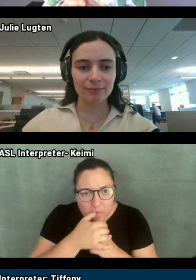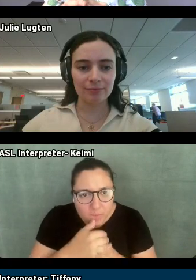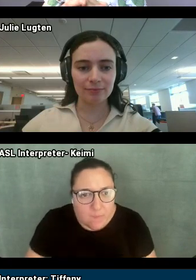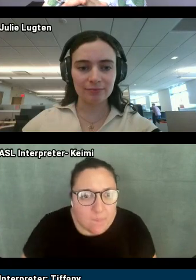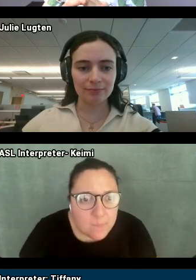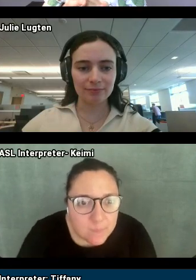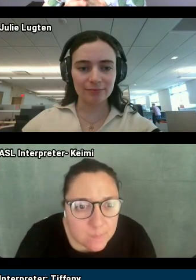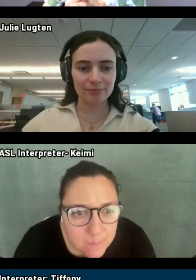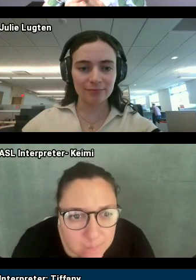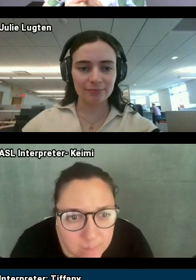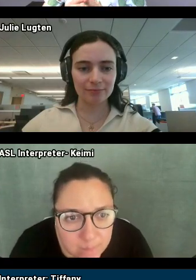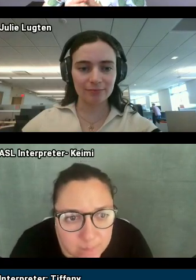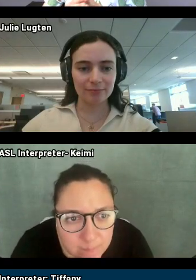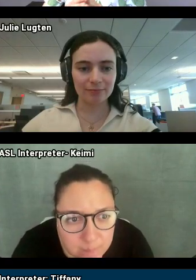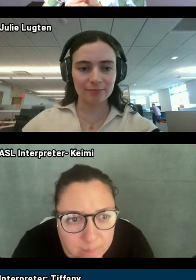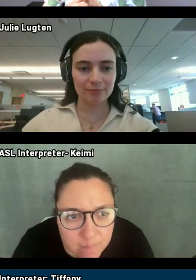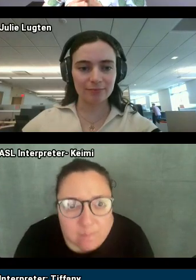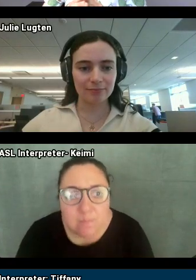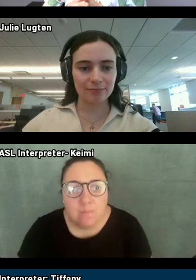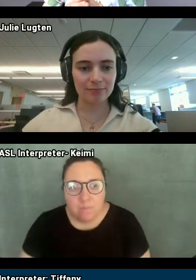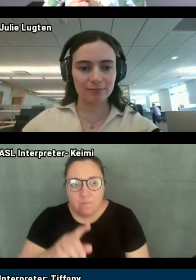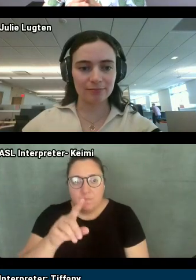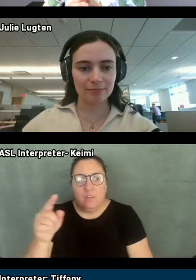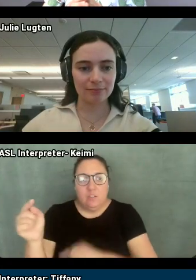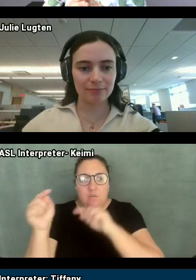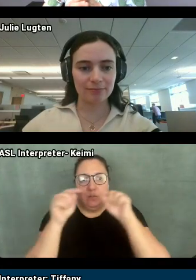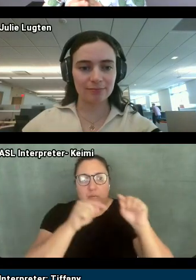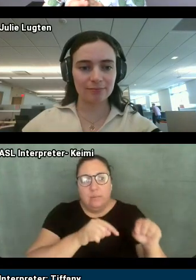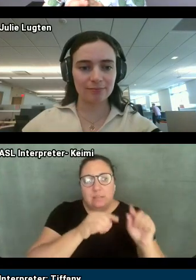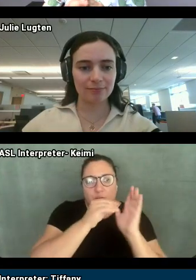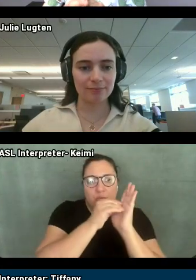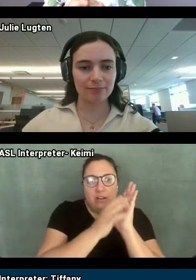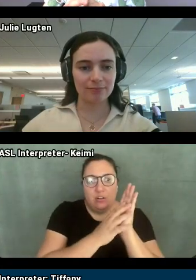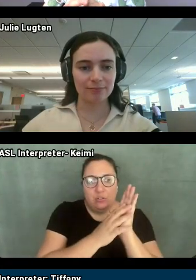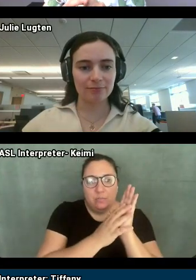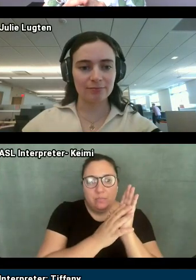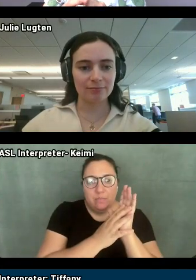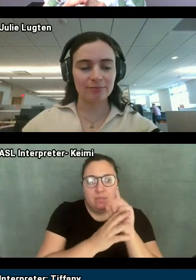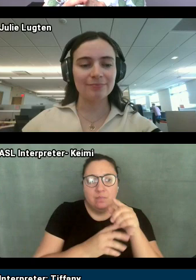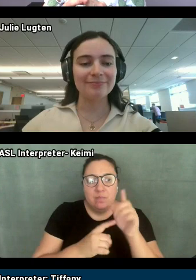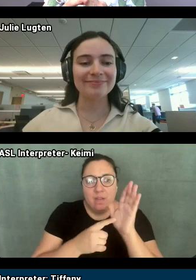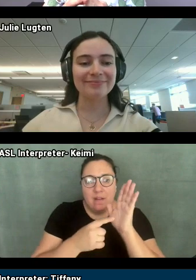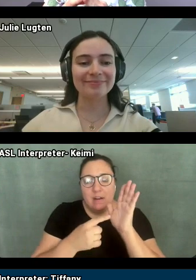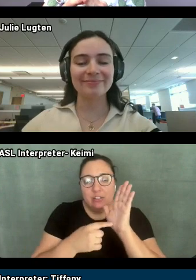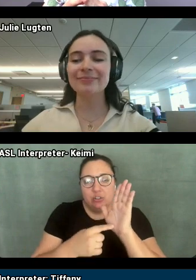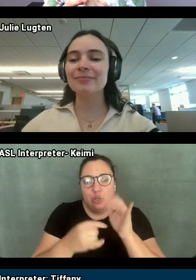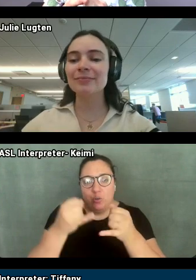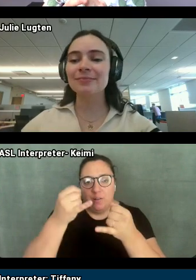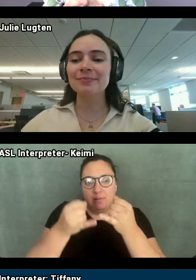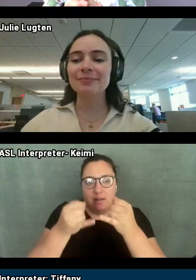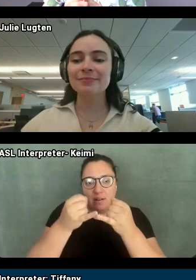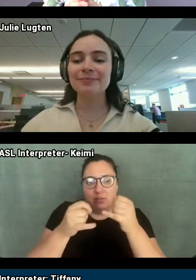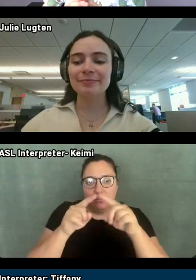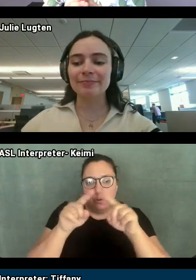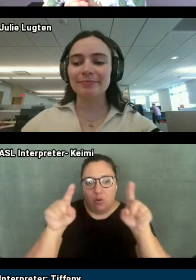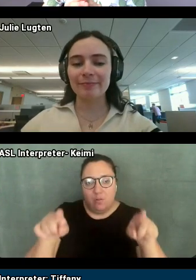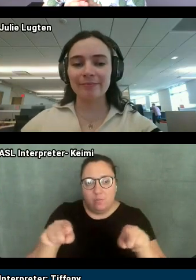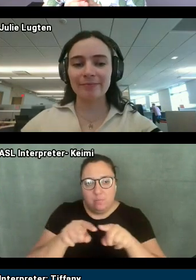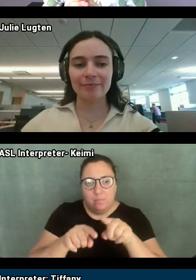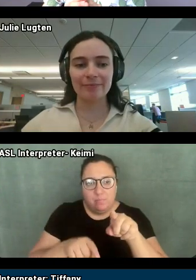I will just pop back to my record here and kind of show you my last card, which is,